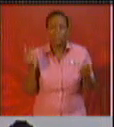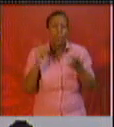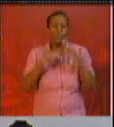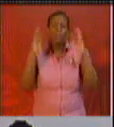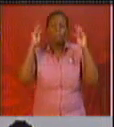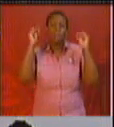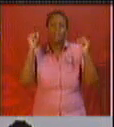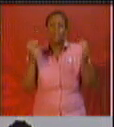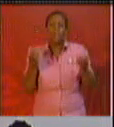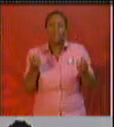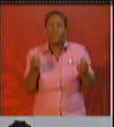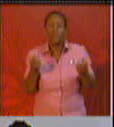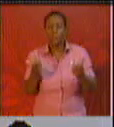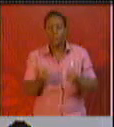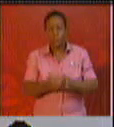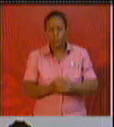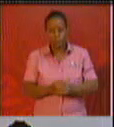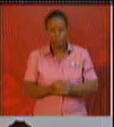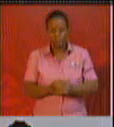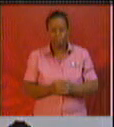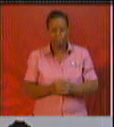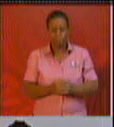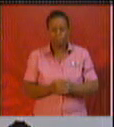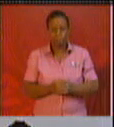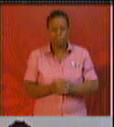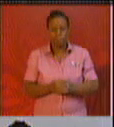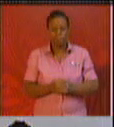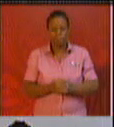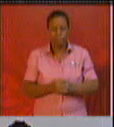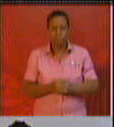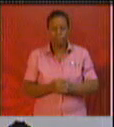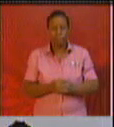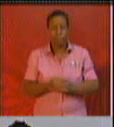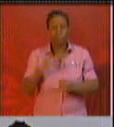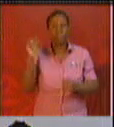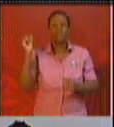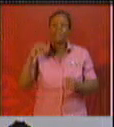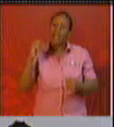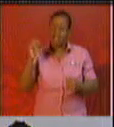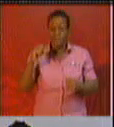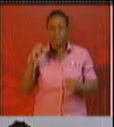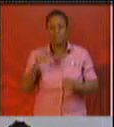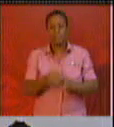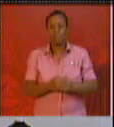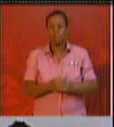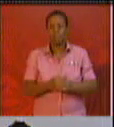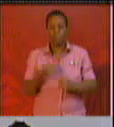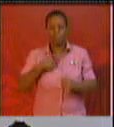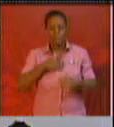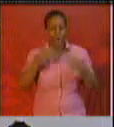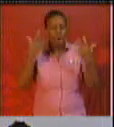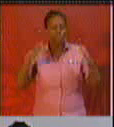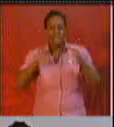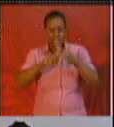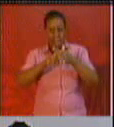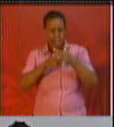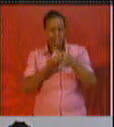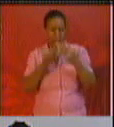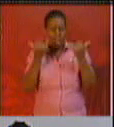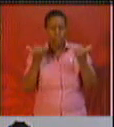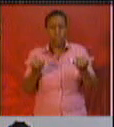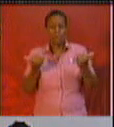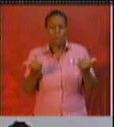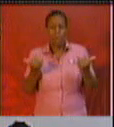But the essence of it. Now, part of the contingency planning is actually what we're doing up front. What we are doing at present is that we